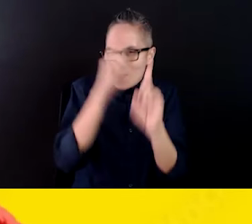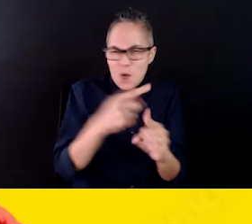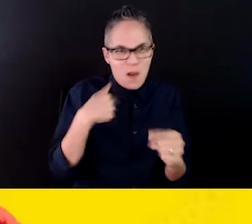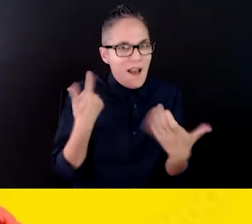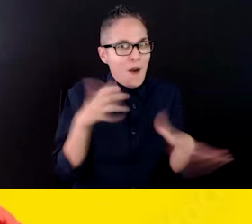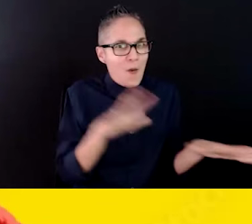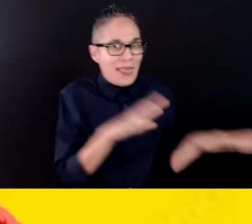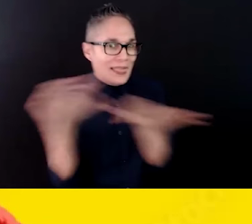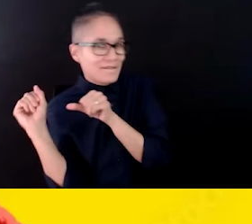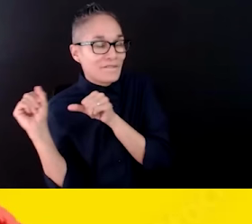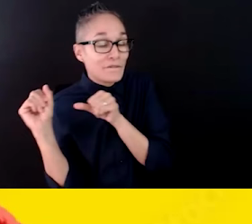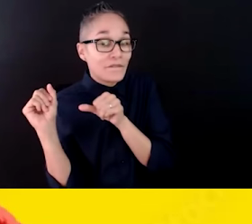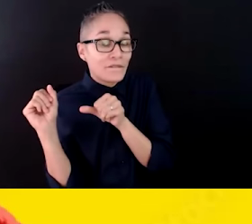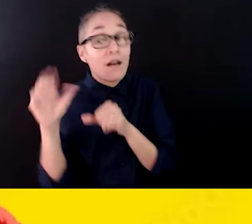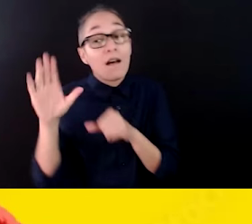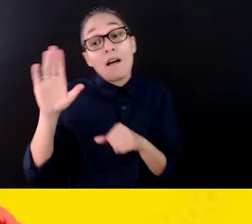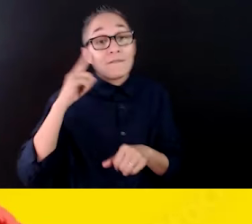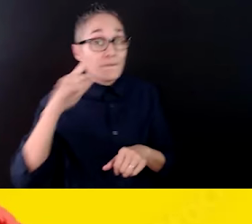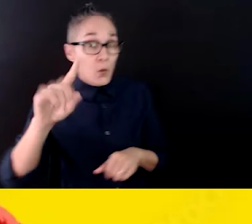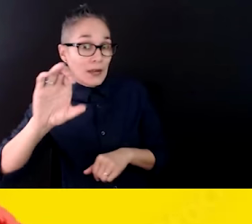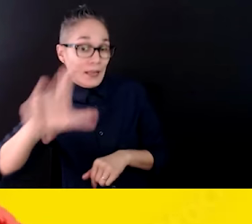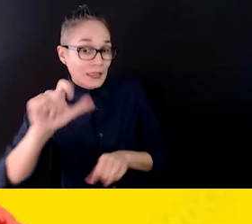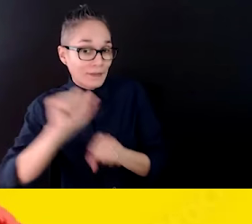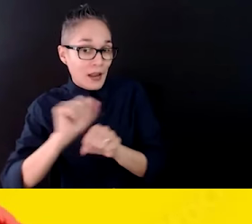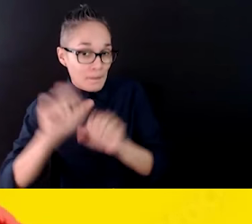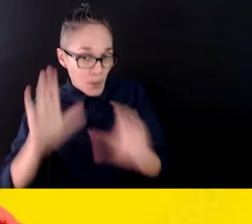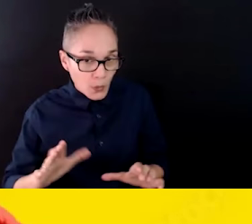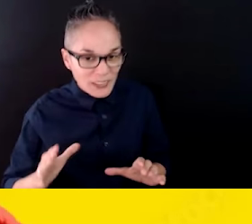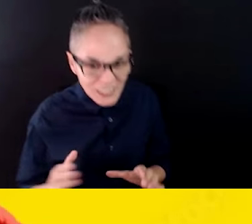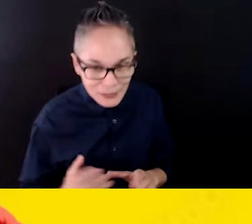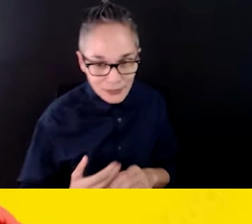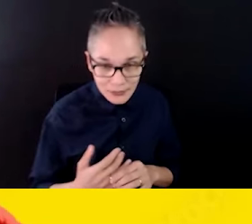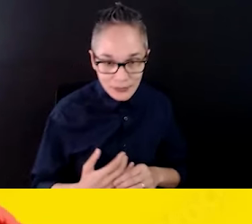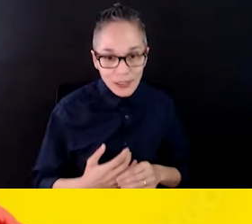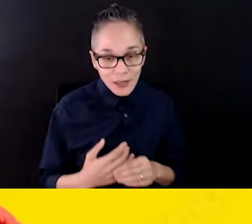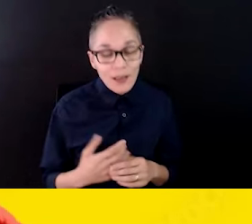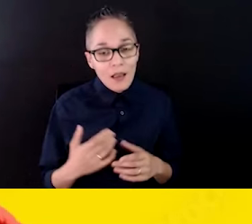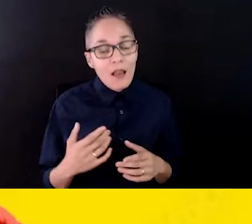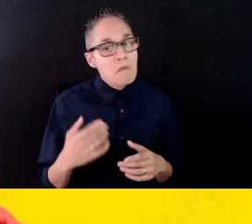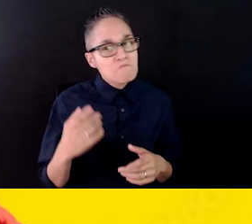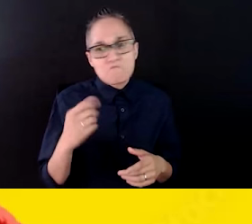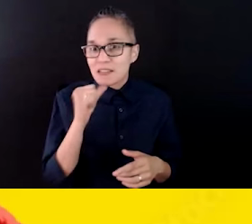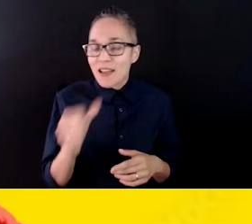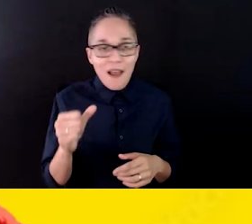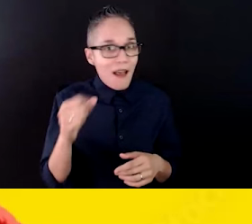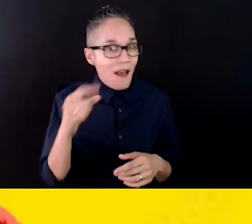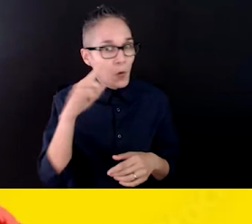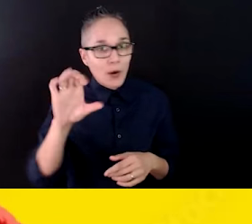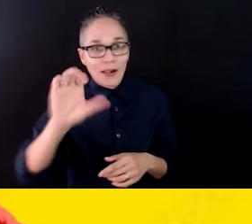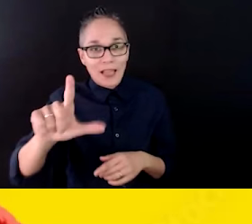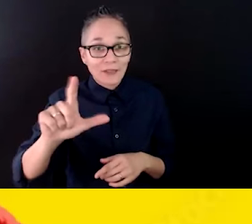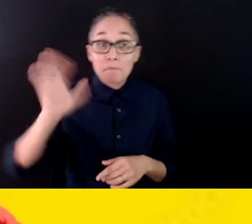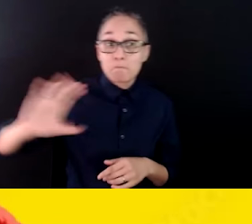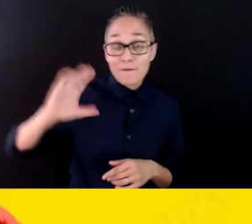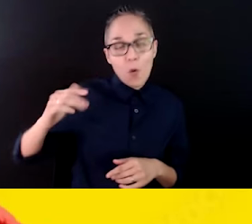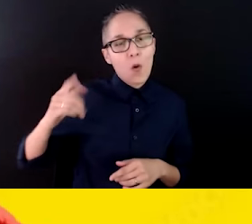leave? On the classified side, I'm finding in a lot of conversations, that's not the case so much anymore. We used to have